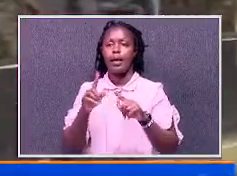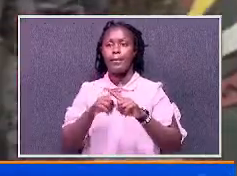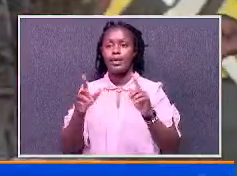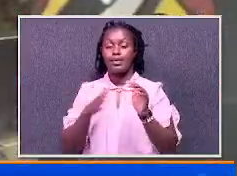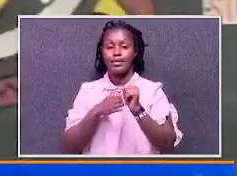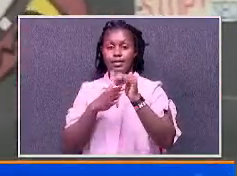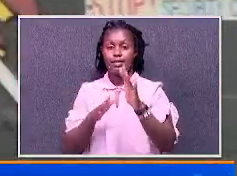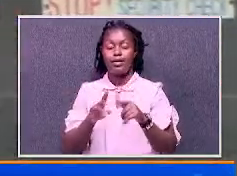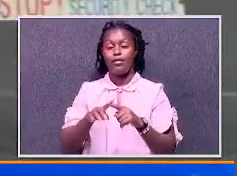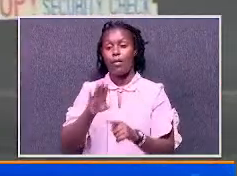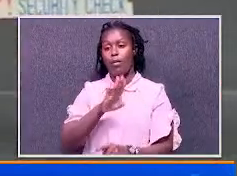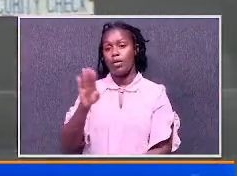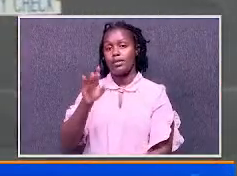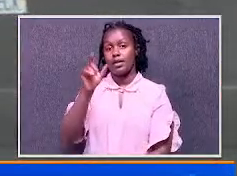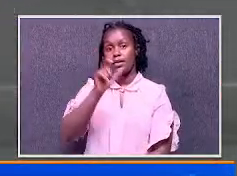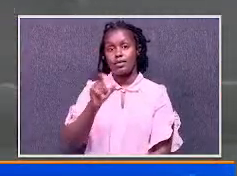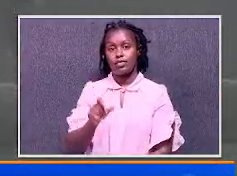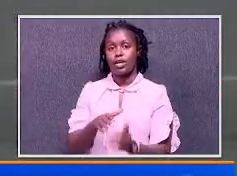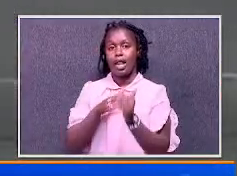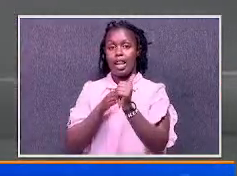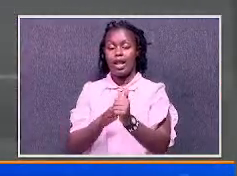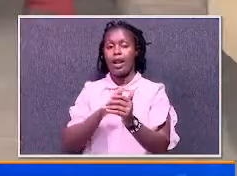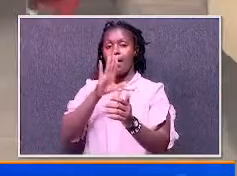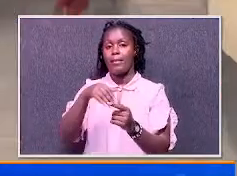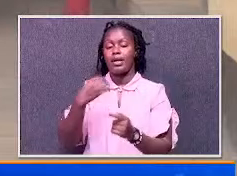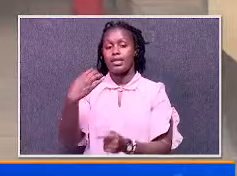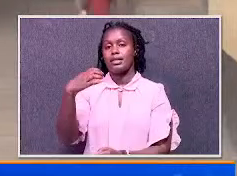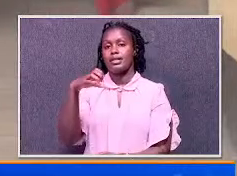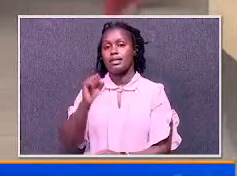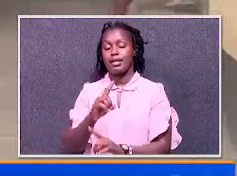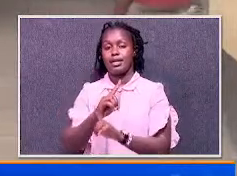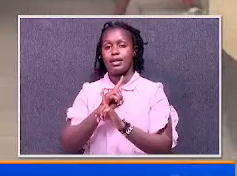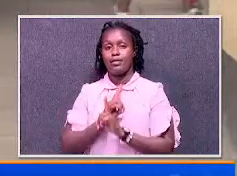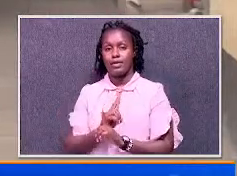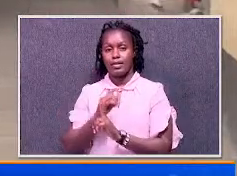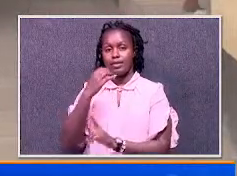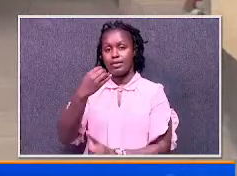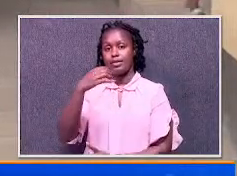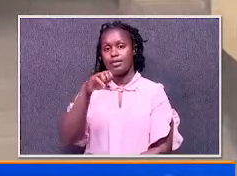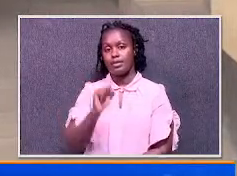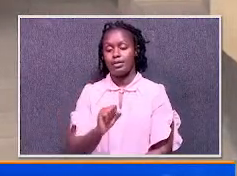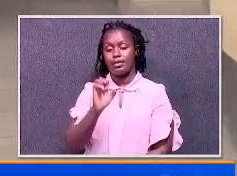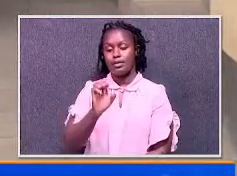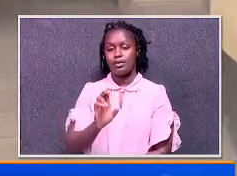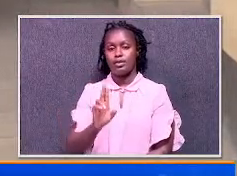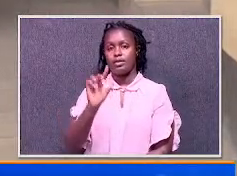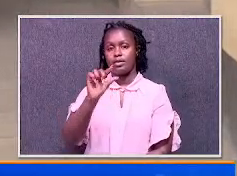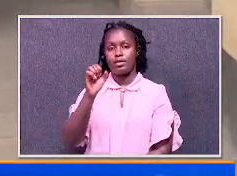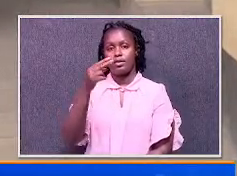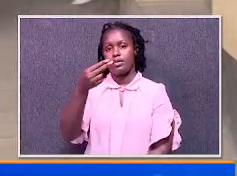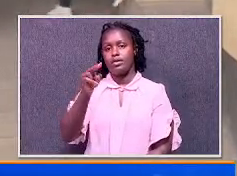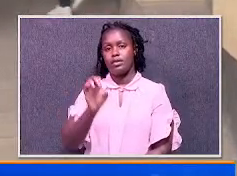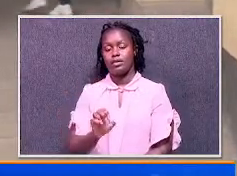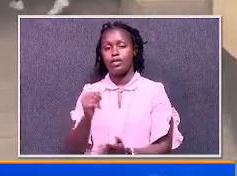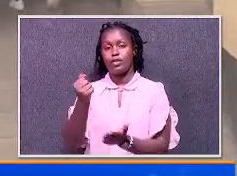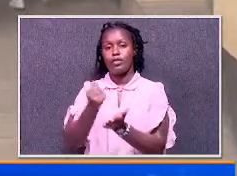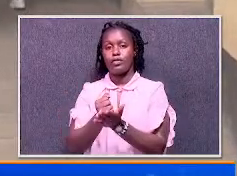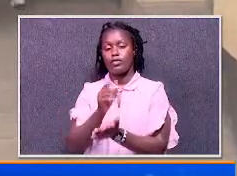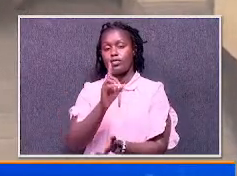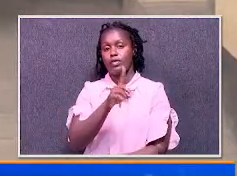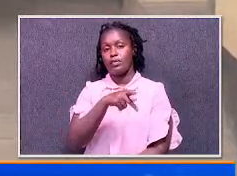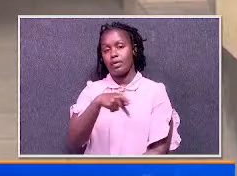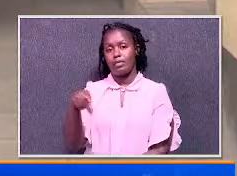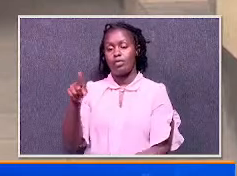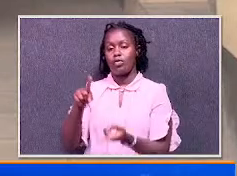leaders of Western Region, led by former Defense Cabinet Secretary Eugene Wamalwa, warned the office of DPP to drop